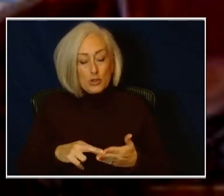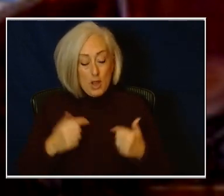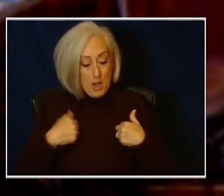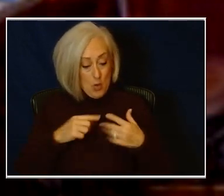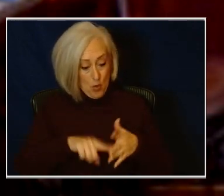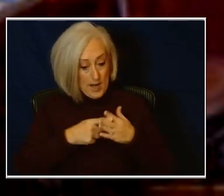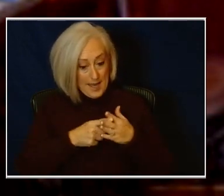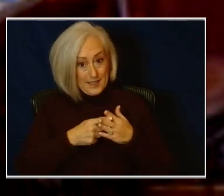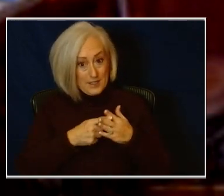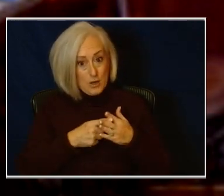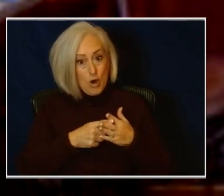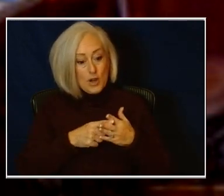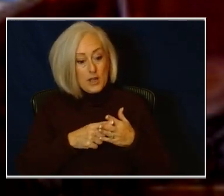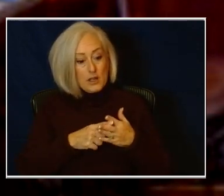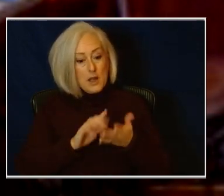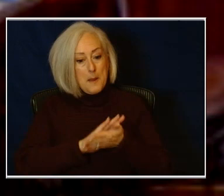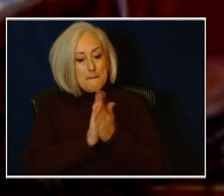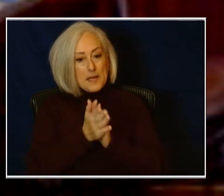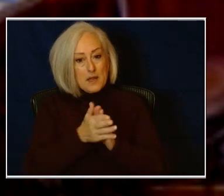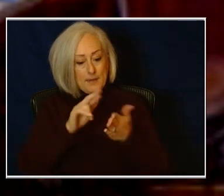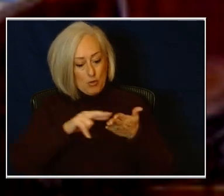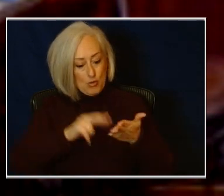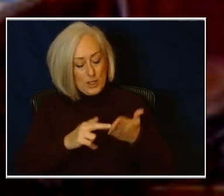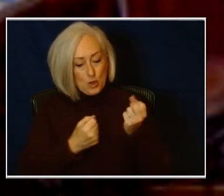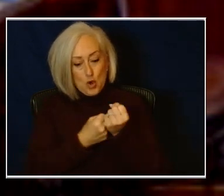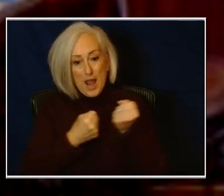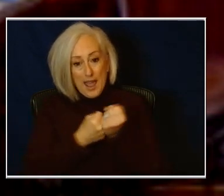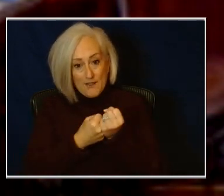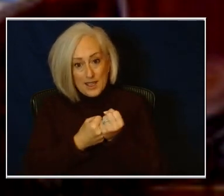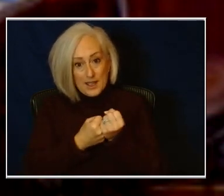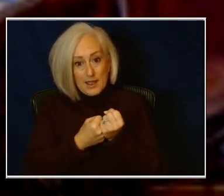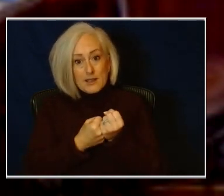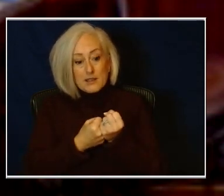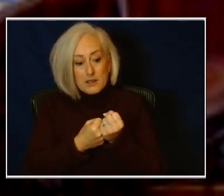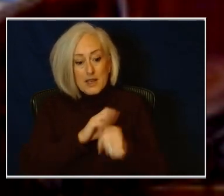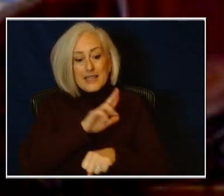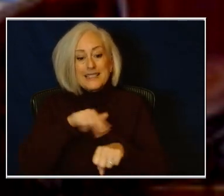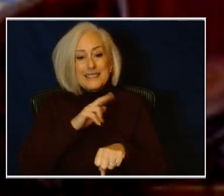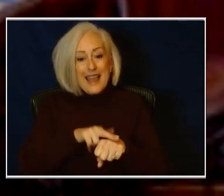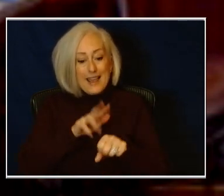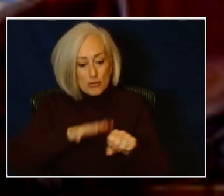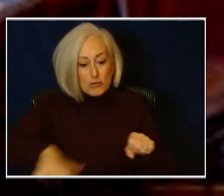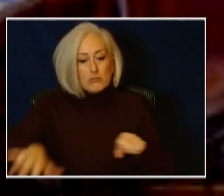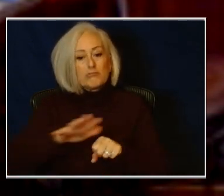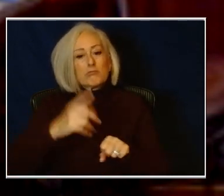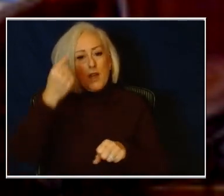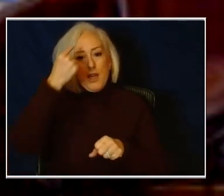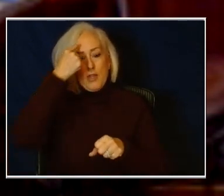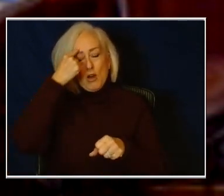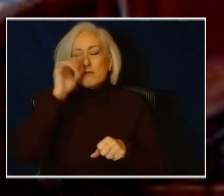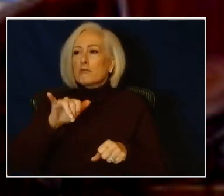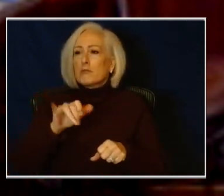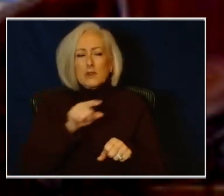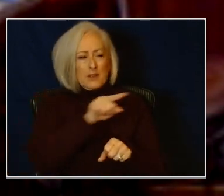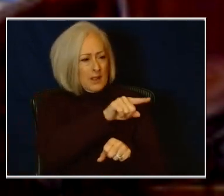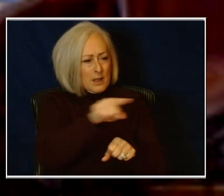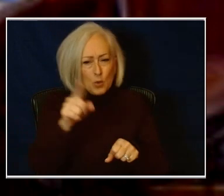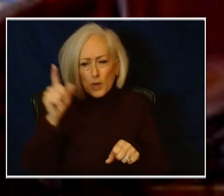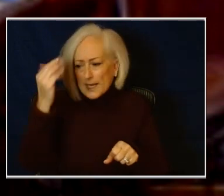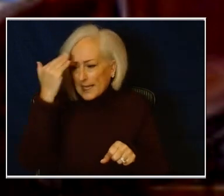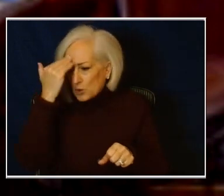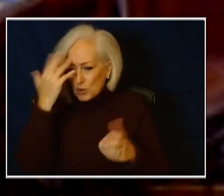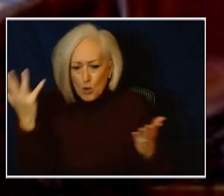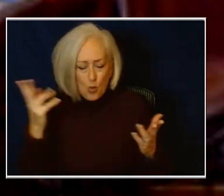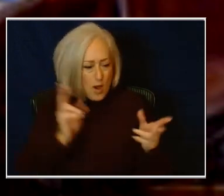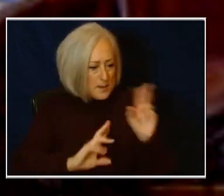as a research advocate nationally, I really thought we needed to have more patient voices, survivors and